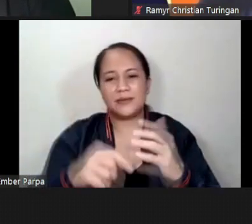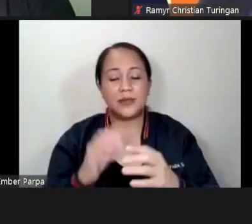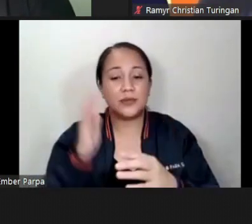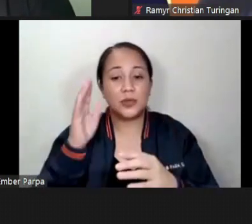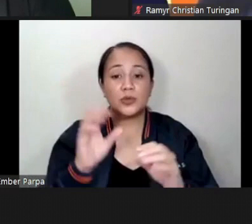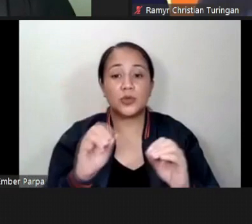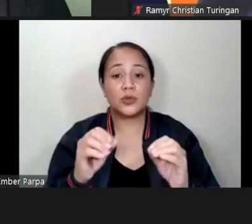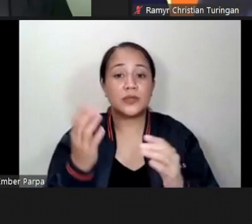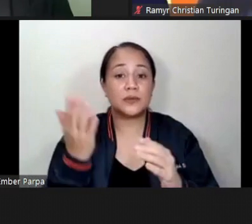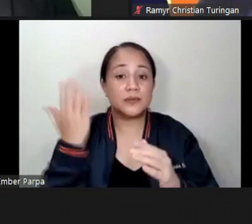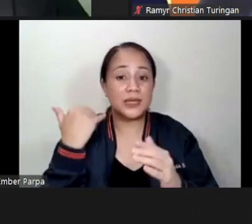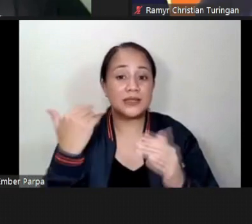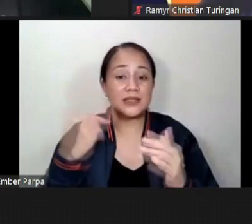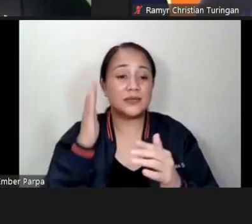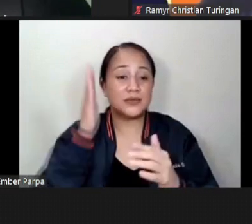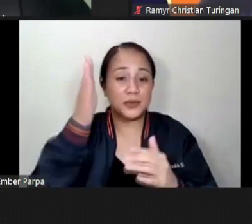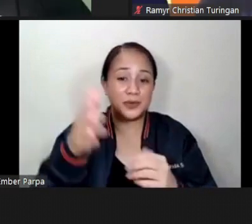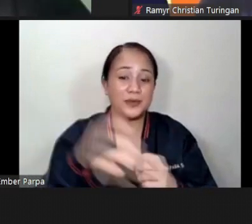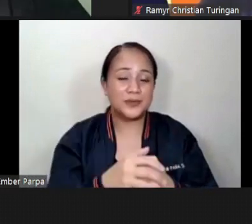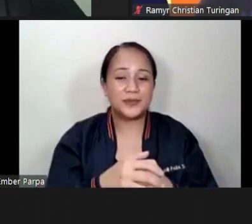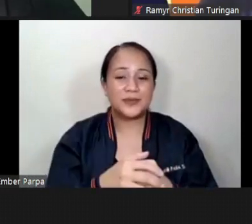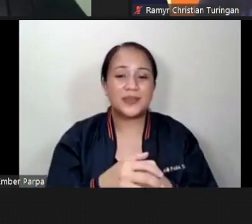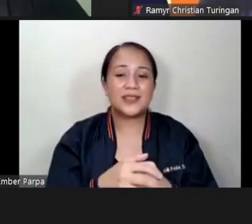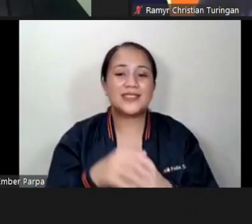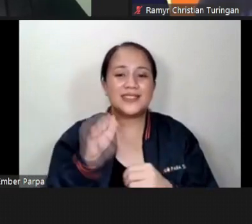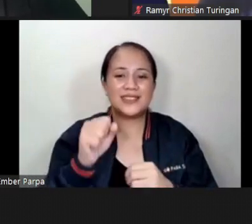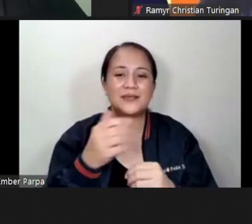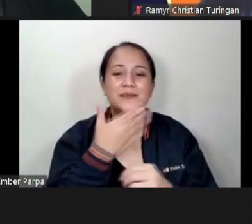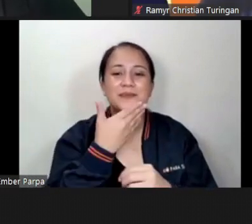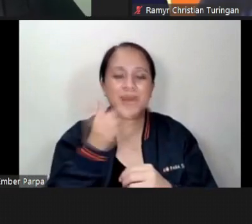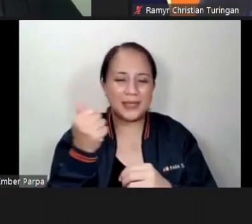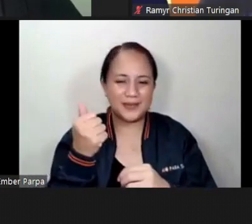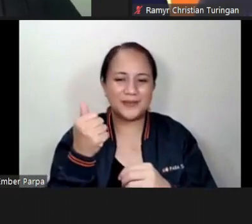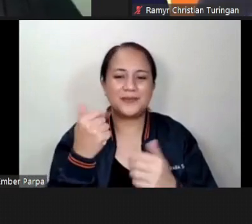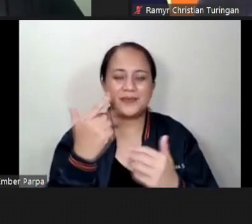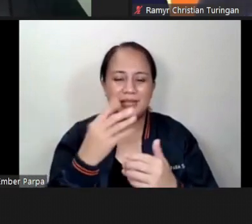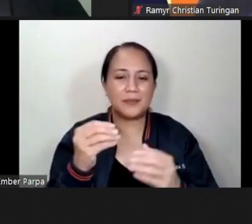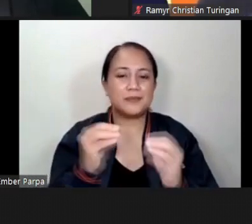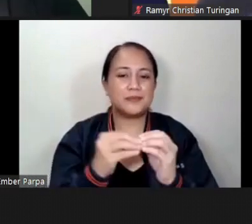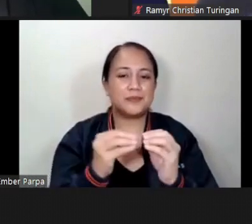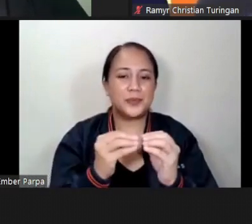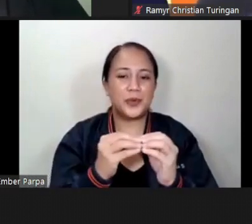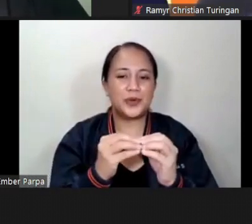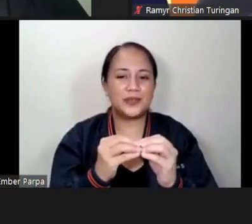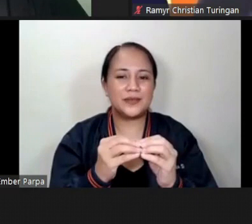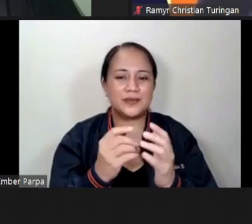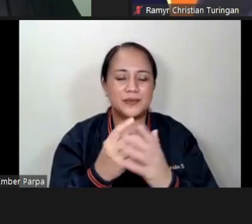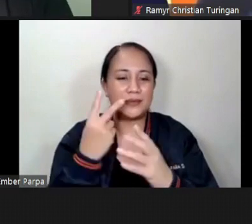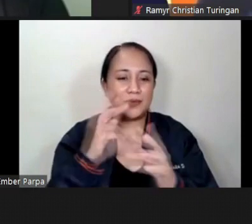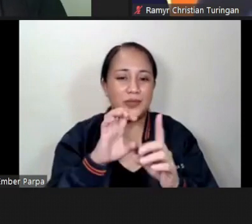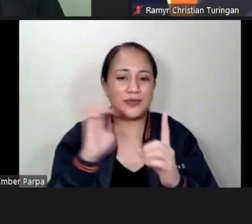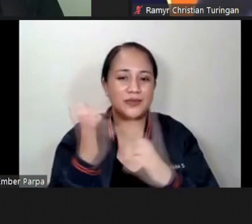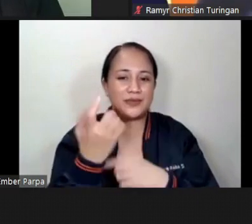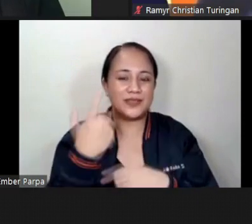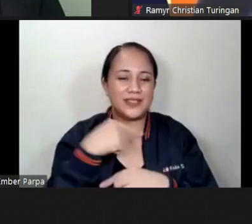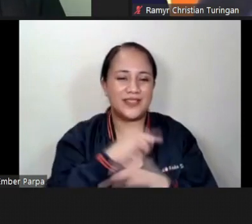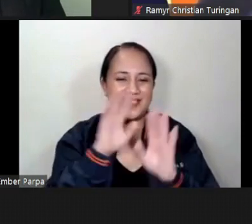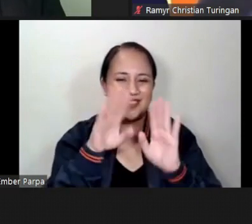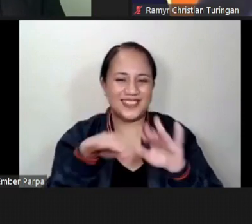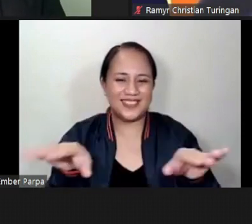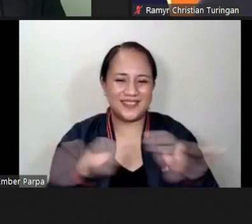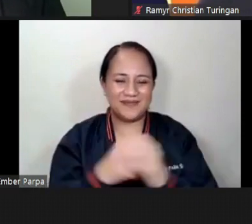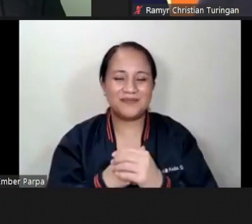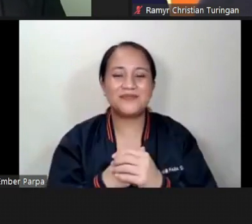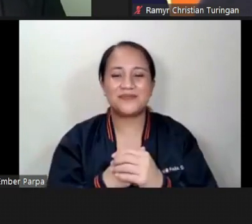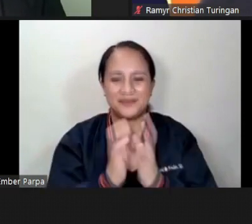we are the past, and the future is, of course, a better and much more safer environment for our children and